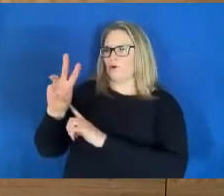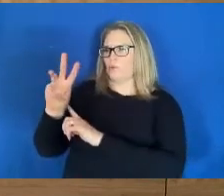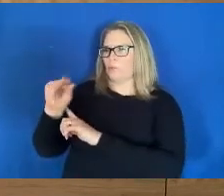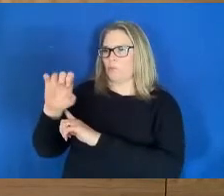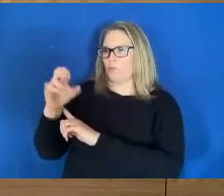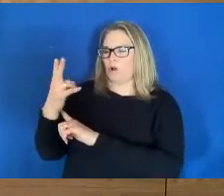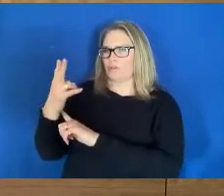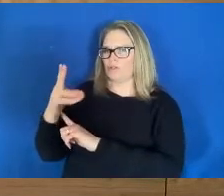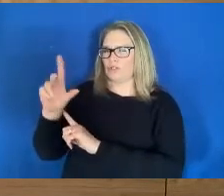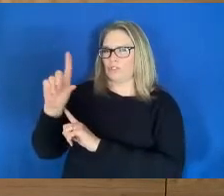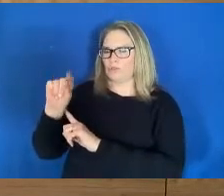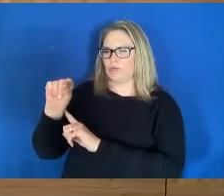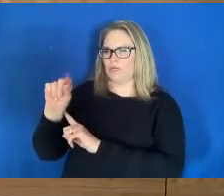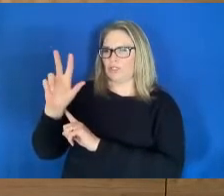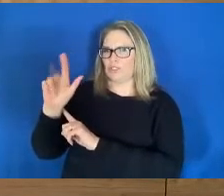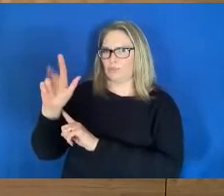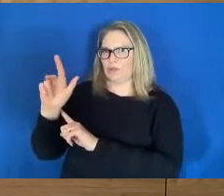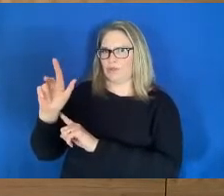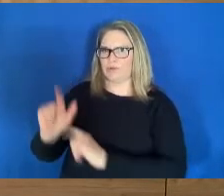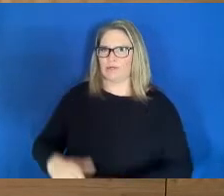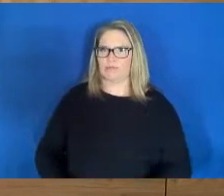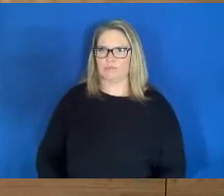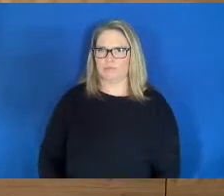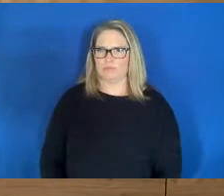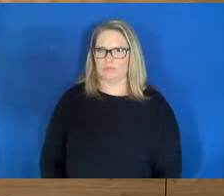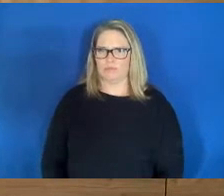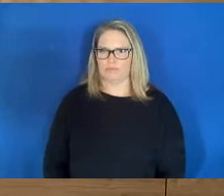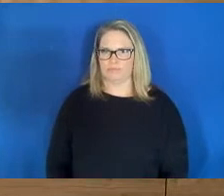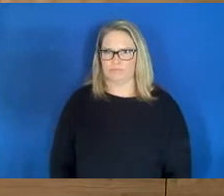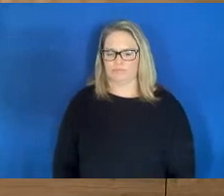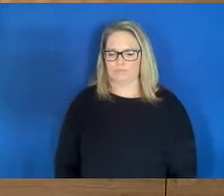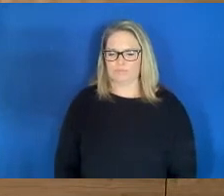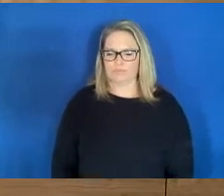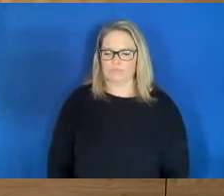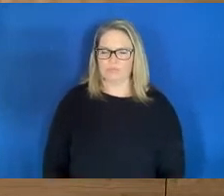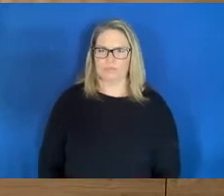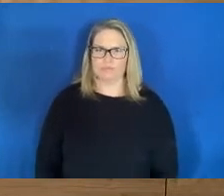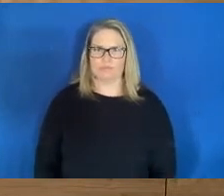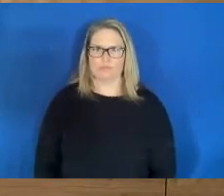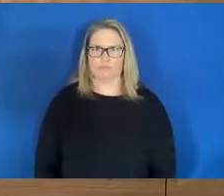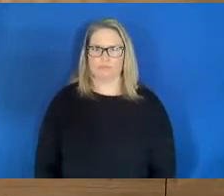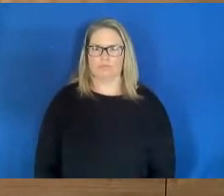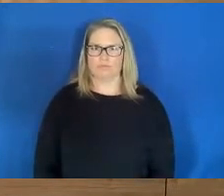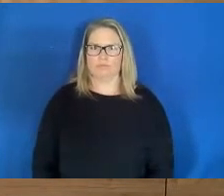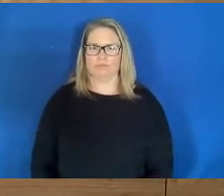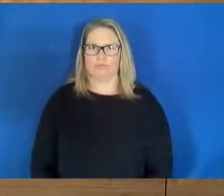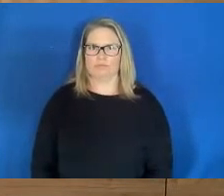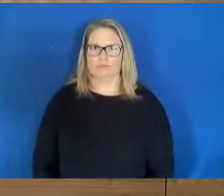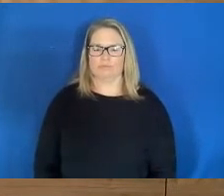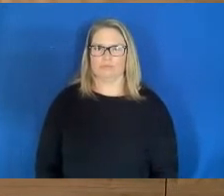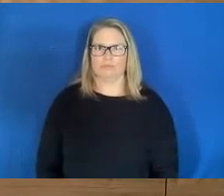Welcome to the Riverwatch 2003. And spokespersons today are the